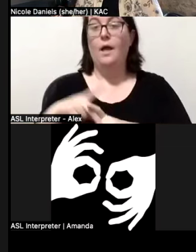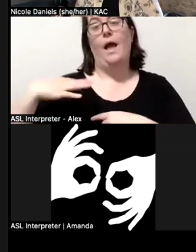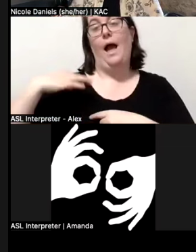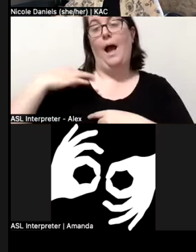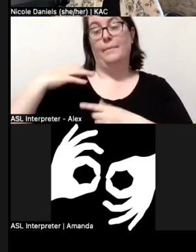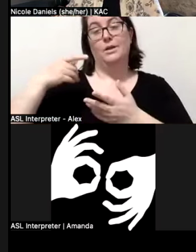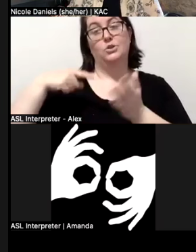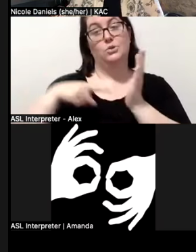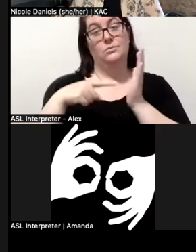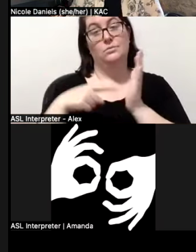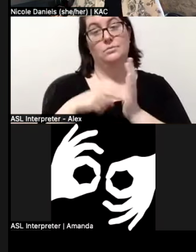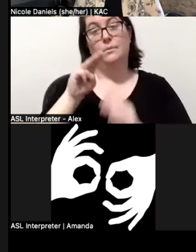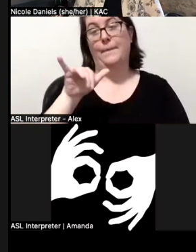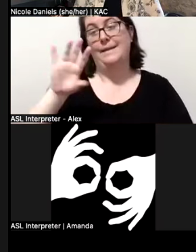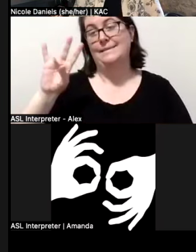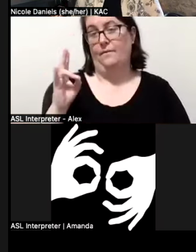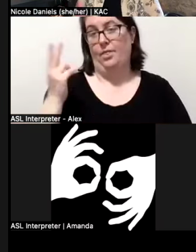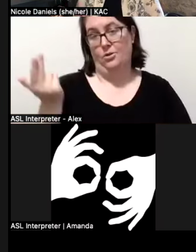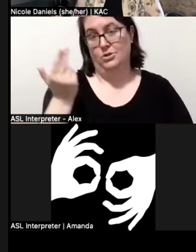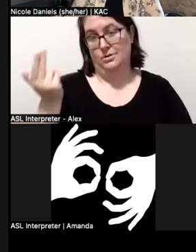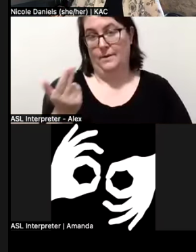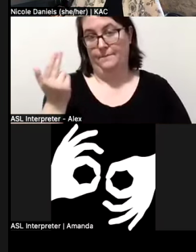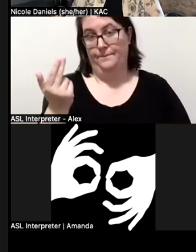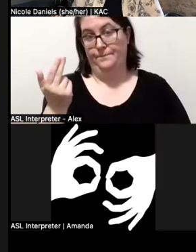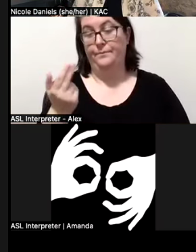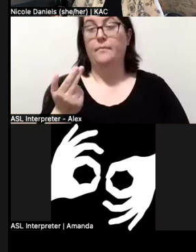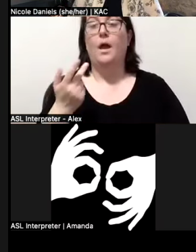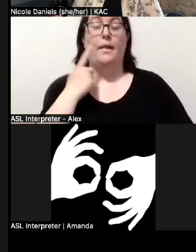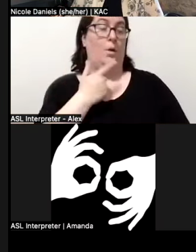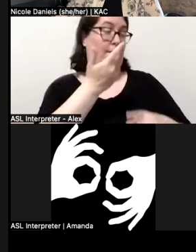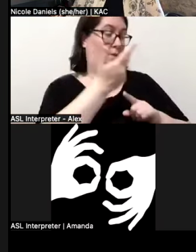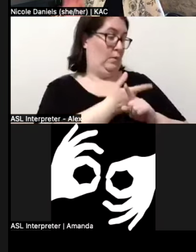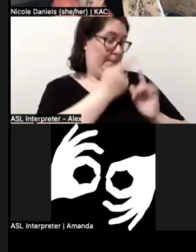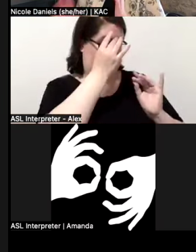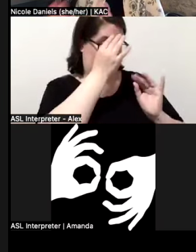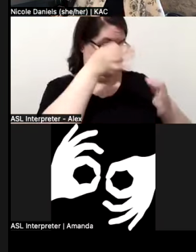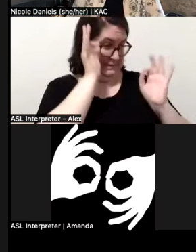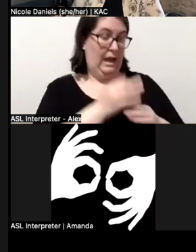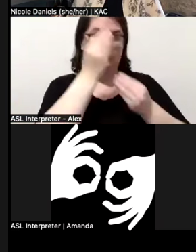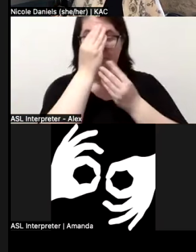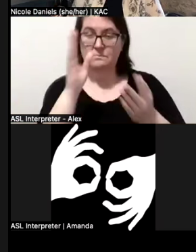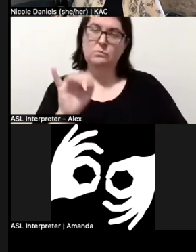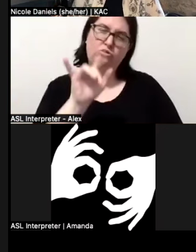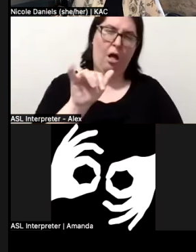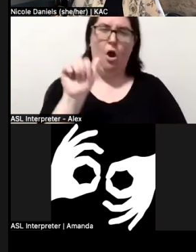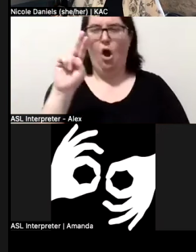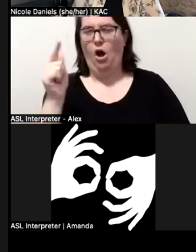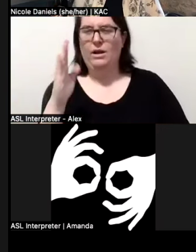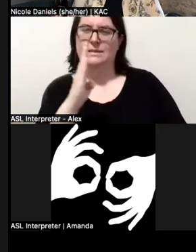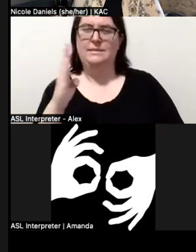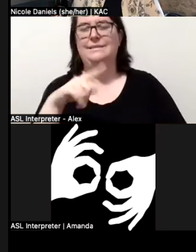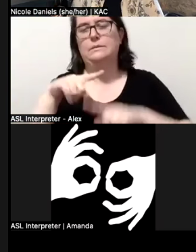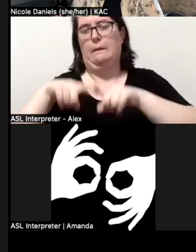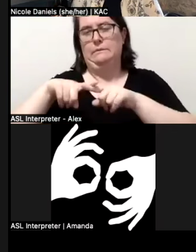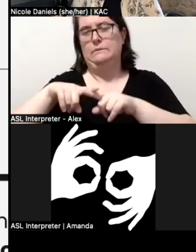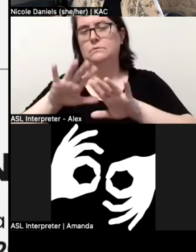May 7th. You can anticipate results in July or August 2026, and the dates are subject to change.